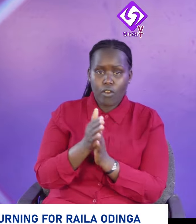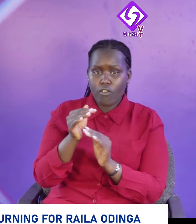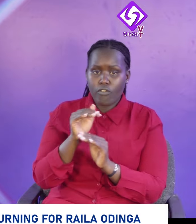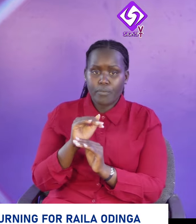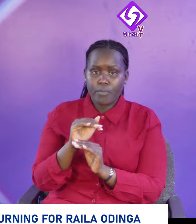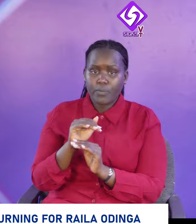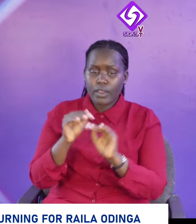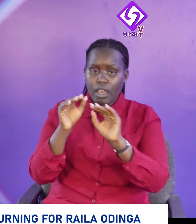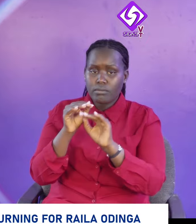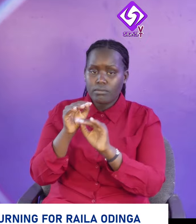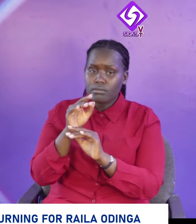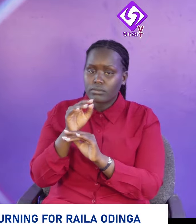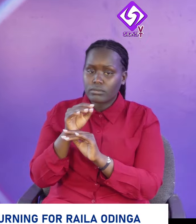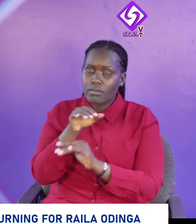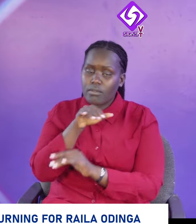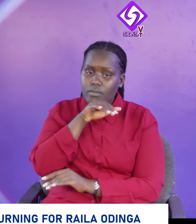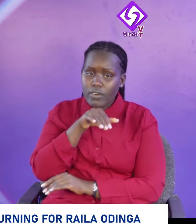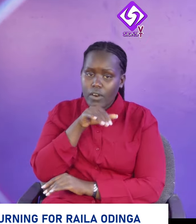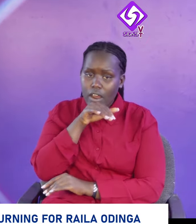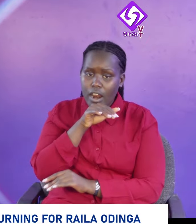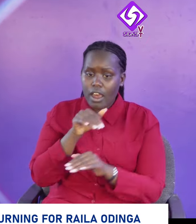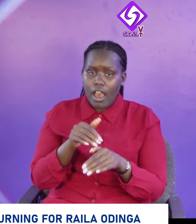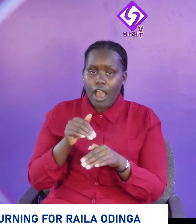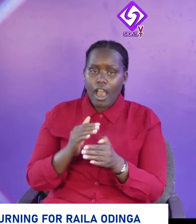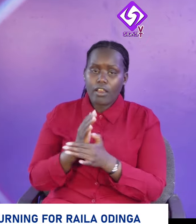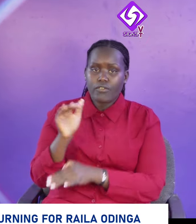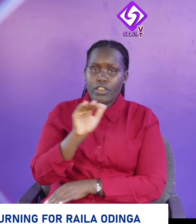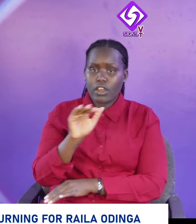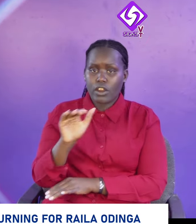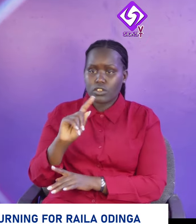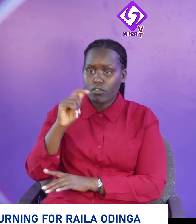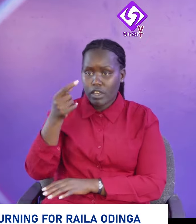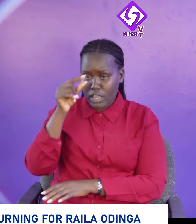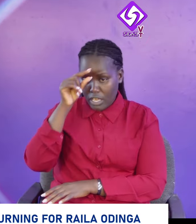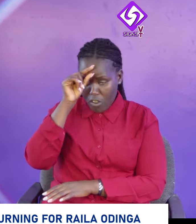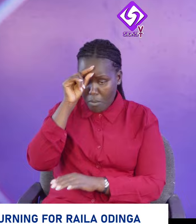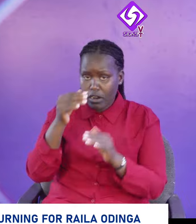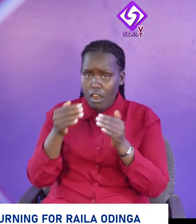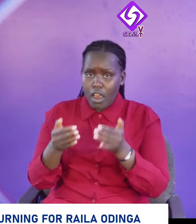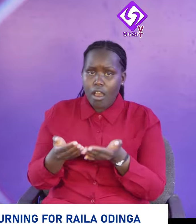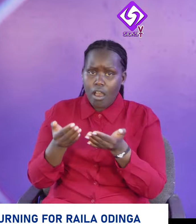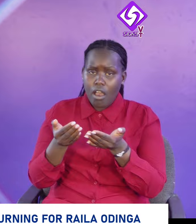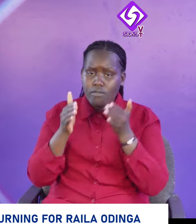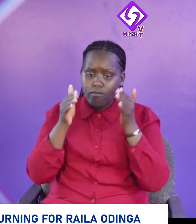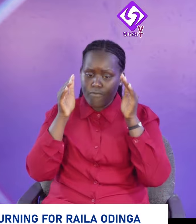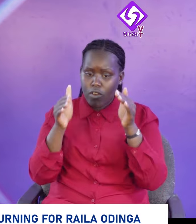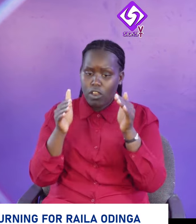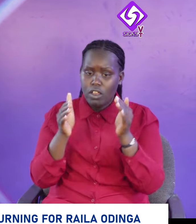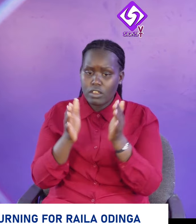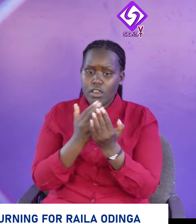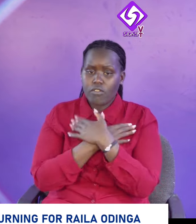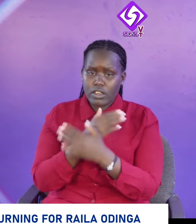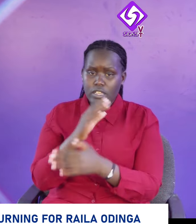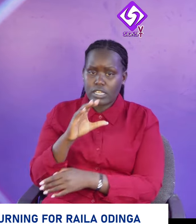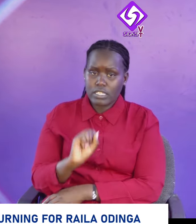remains following a request from the Kenyan government. A high-level delegation led by Prime Cabinet